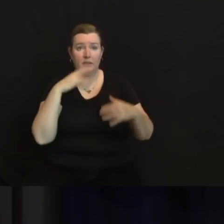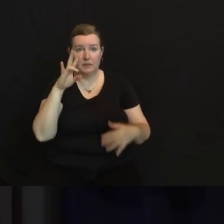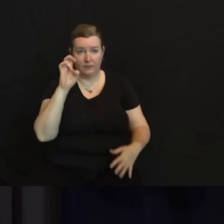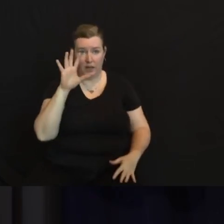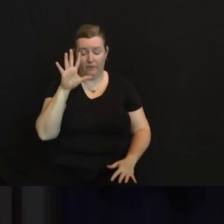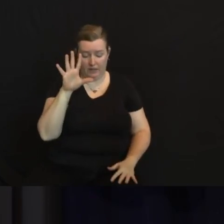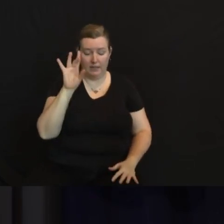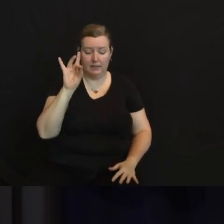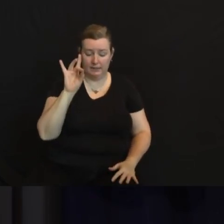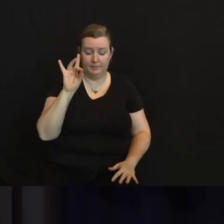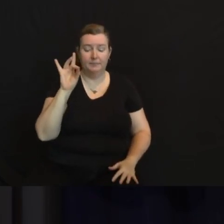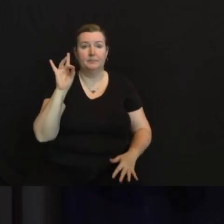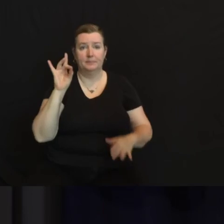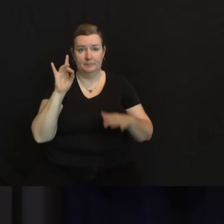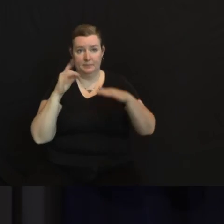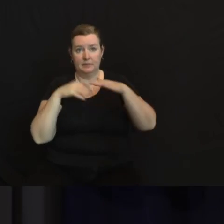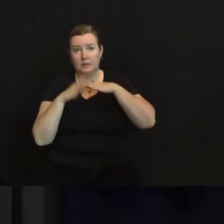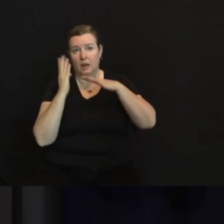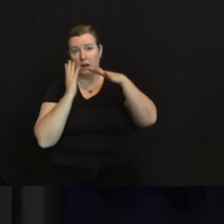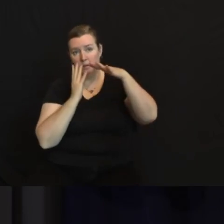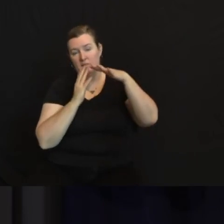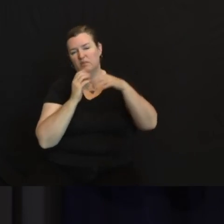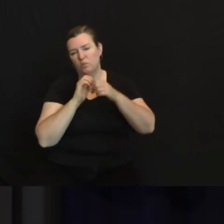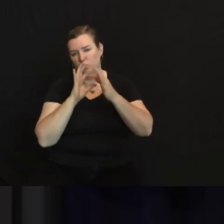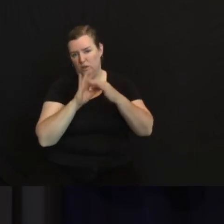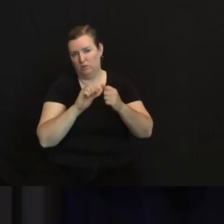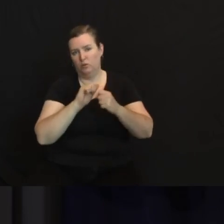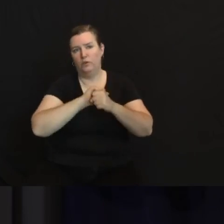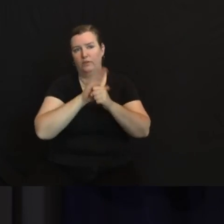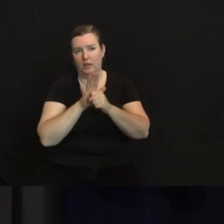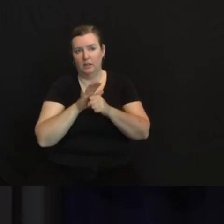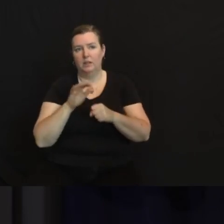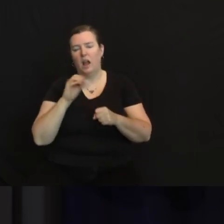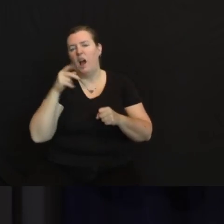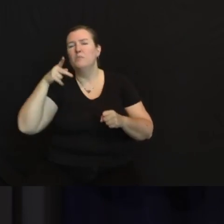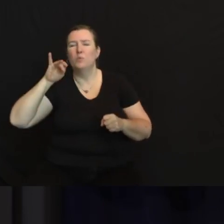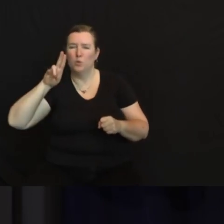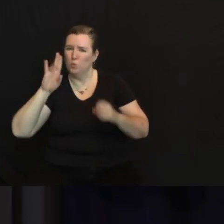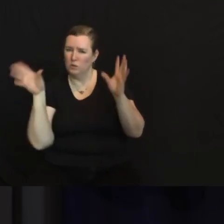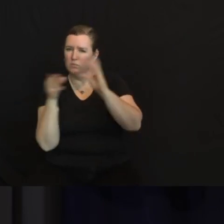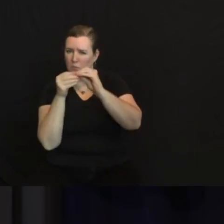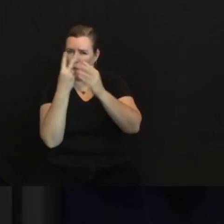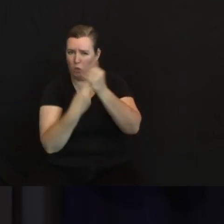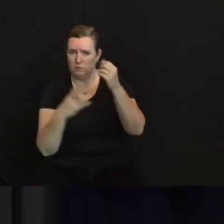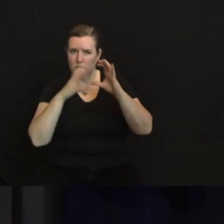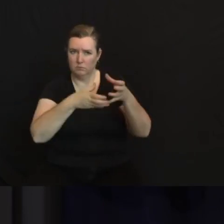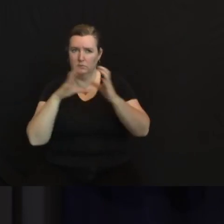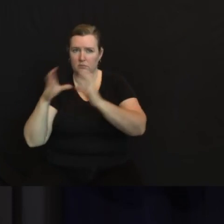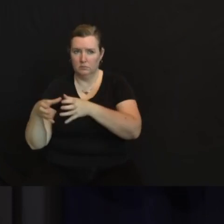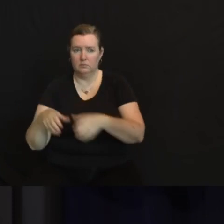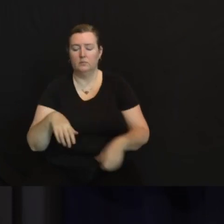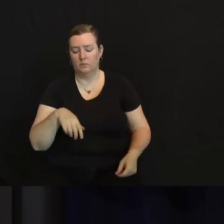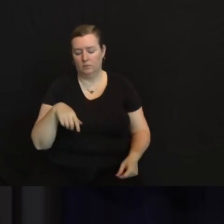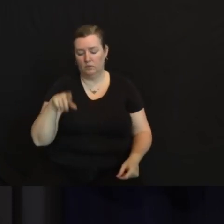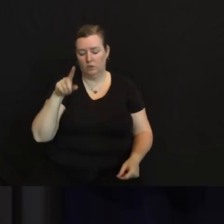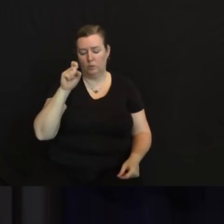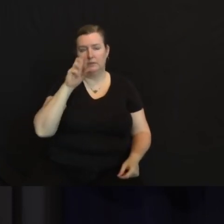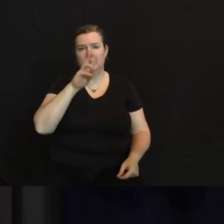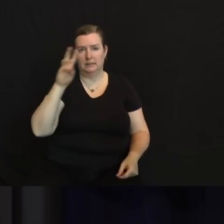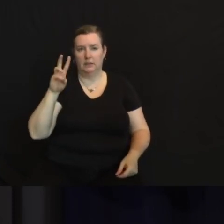758 hospitalizations of COVID-19 and persons under investigation, with 166 individuals in critical